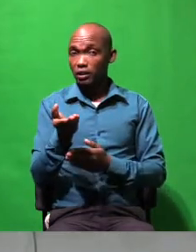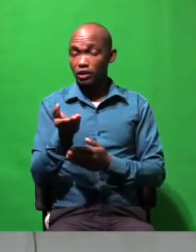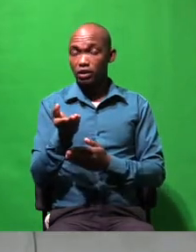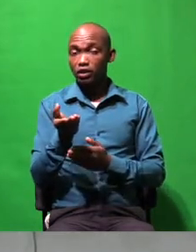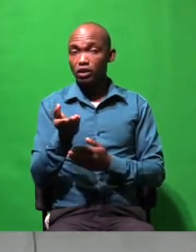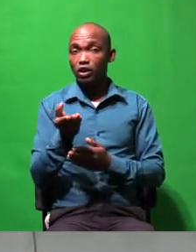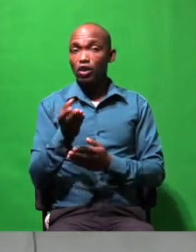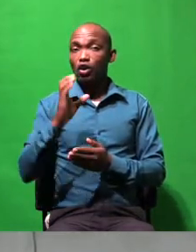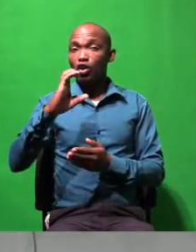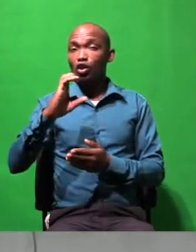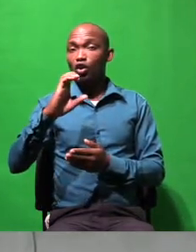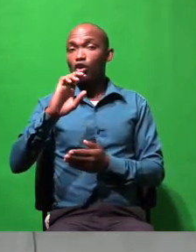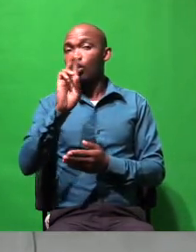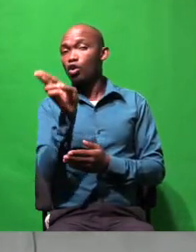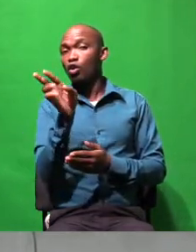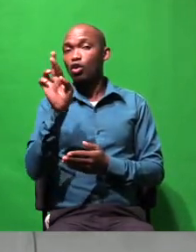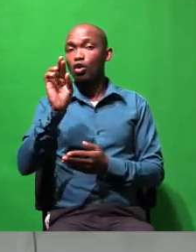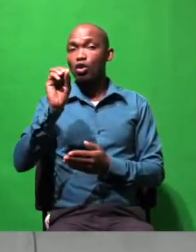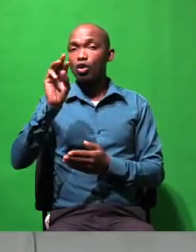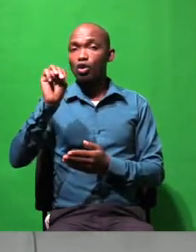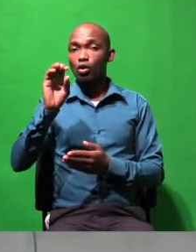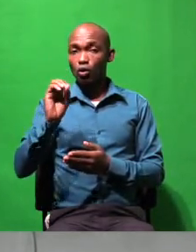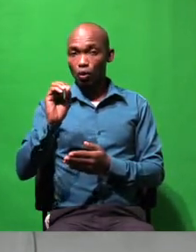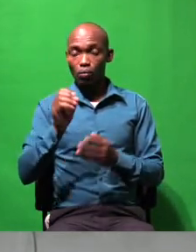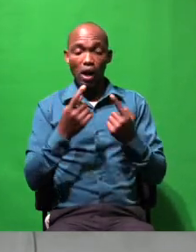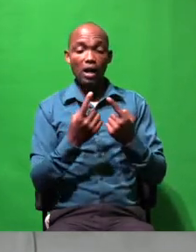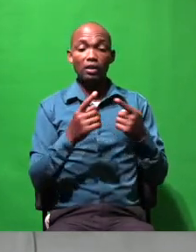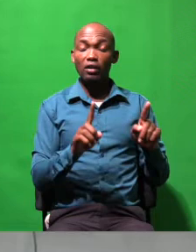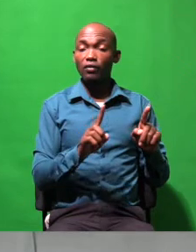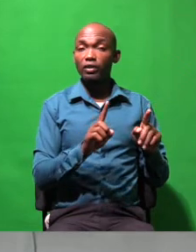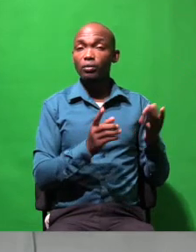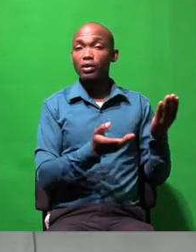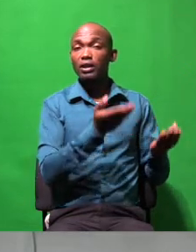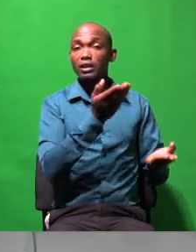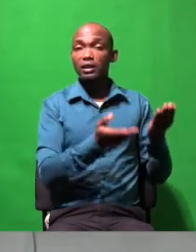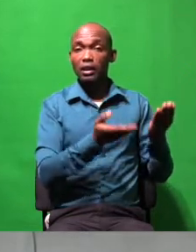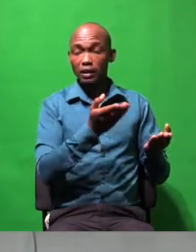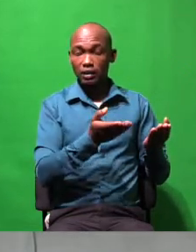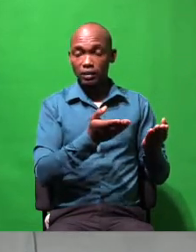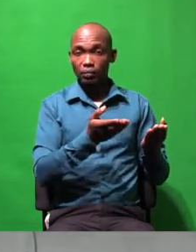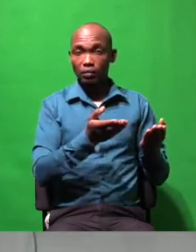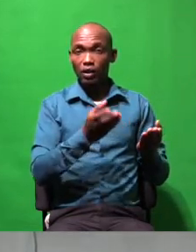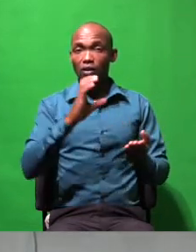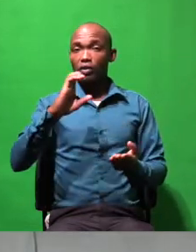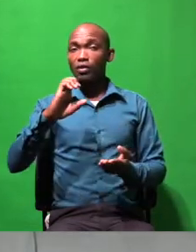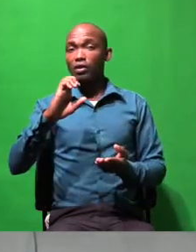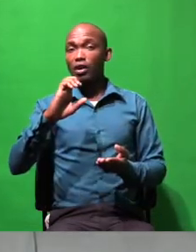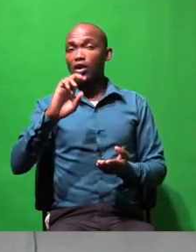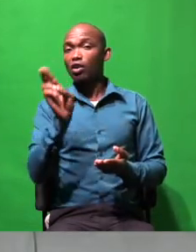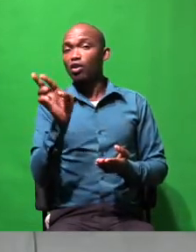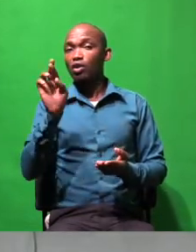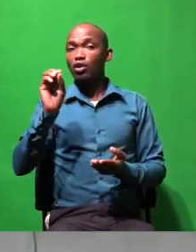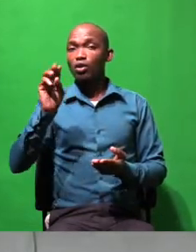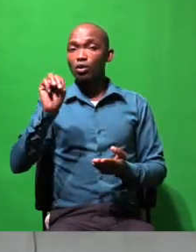they differ in their size. If you look on their size, the chromosome X is larger than